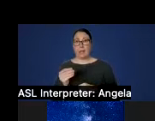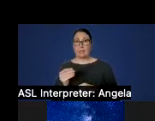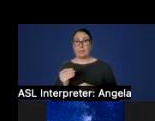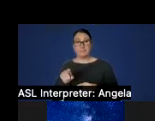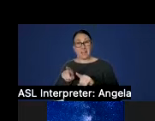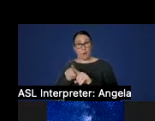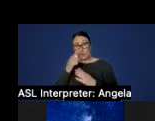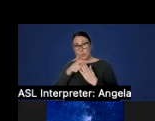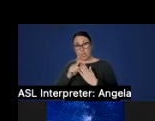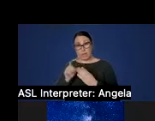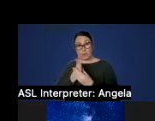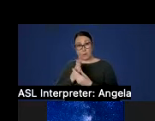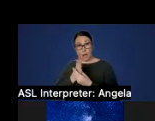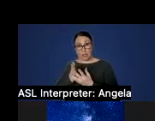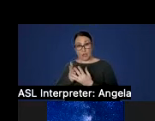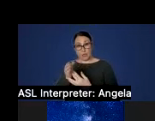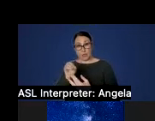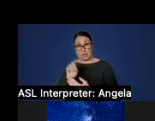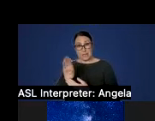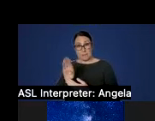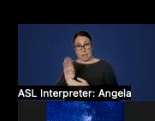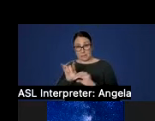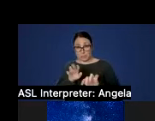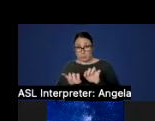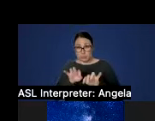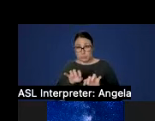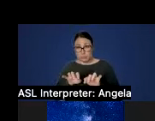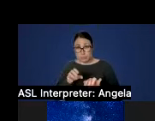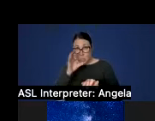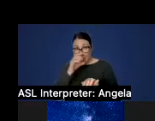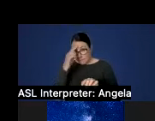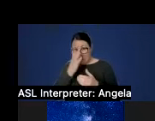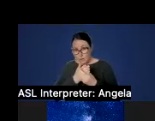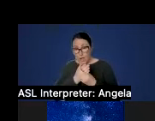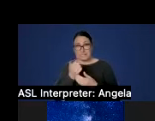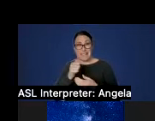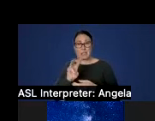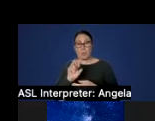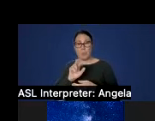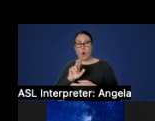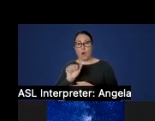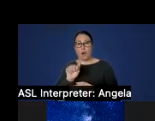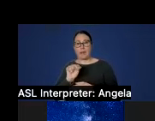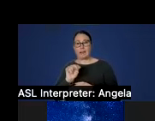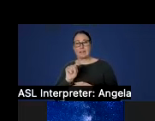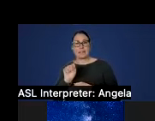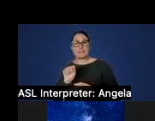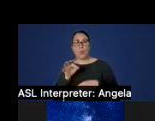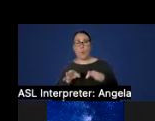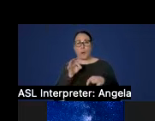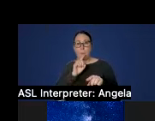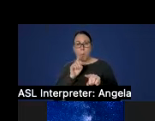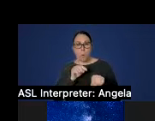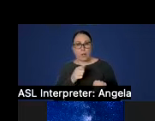are checking for records through the database that they use. So any warrants, court orders, any